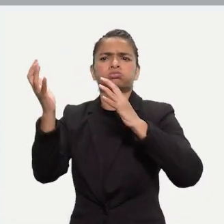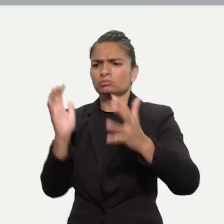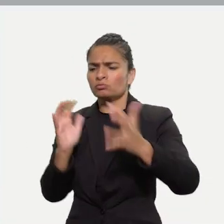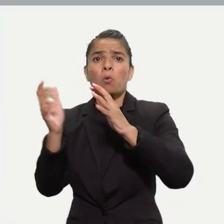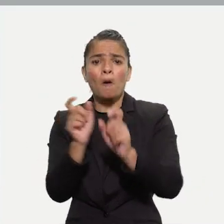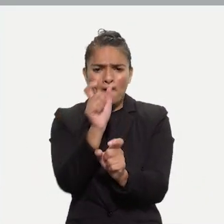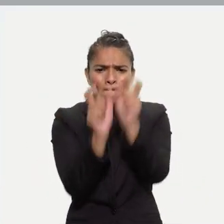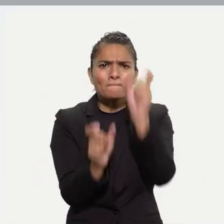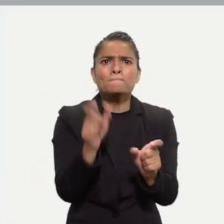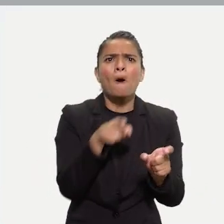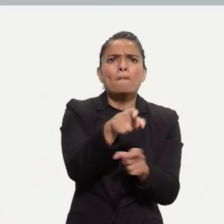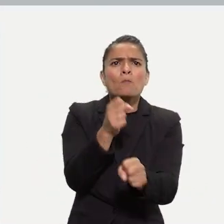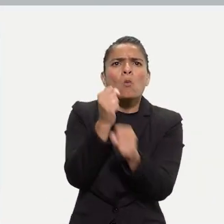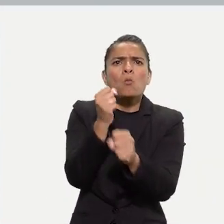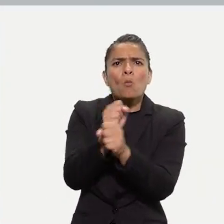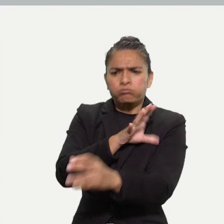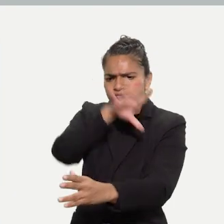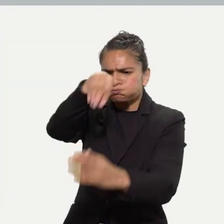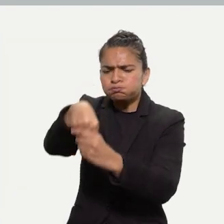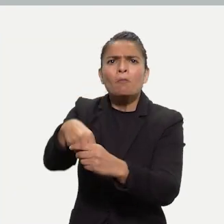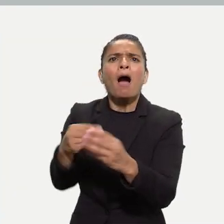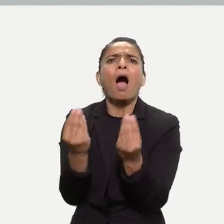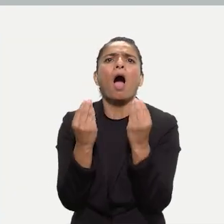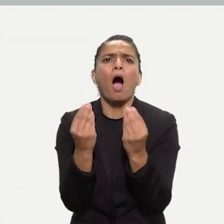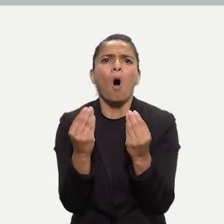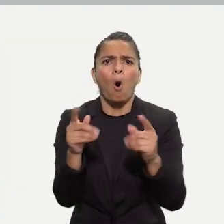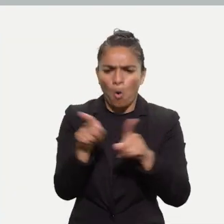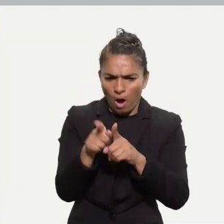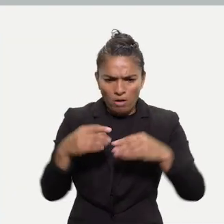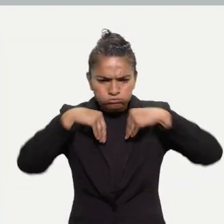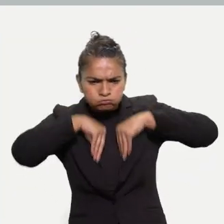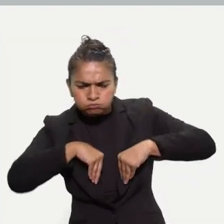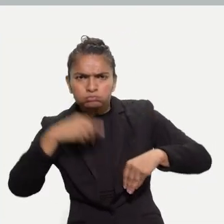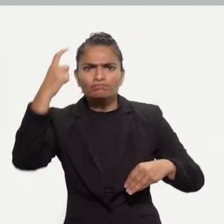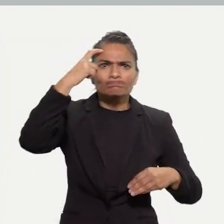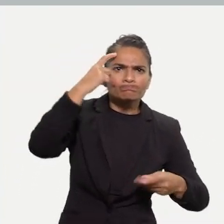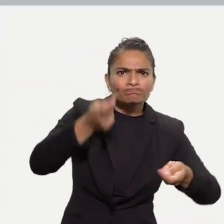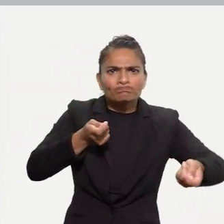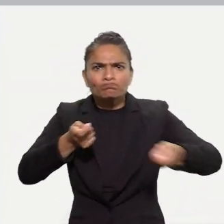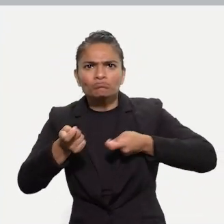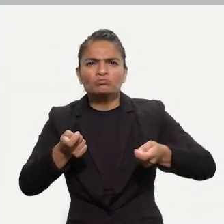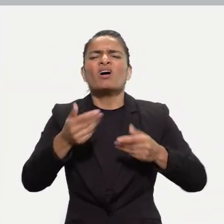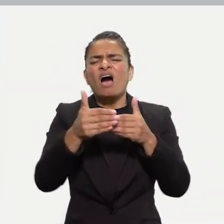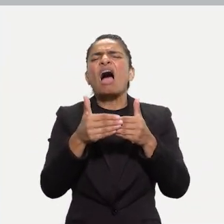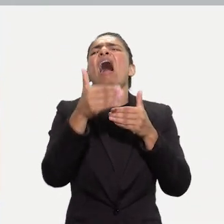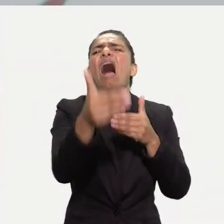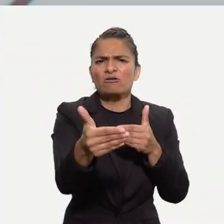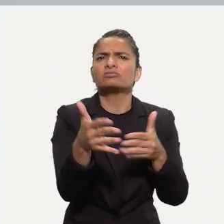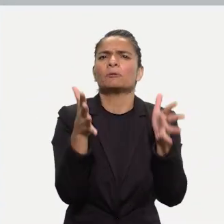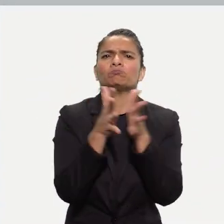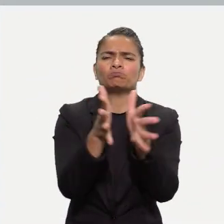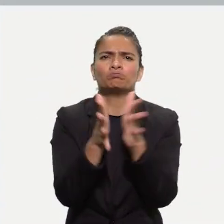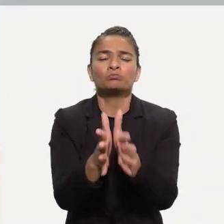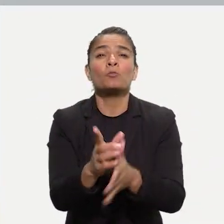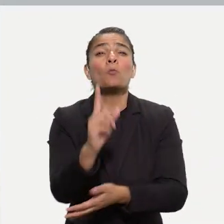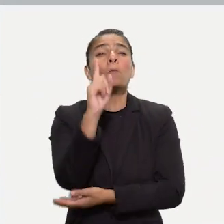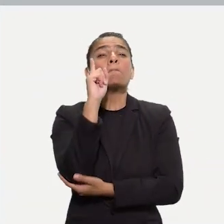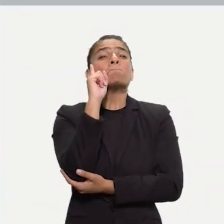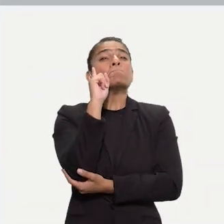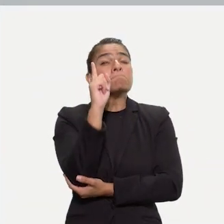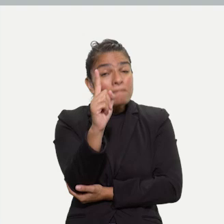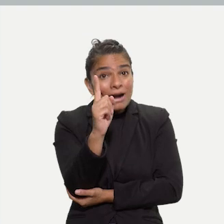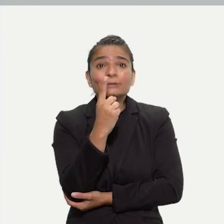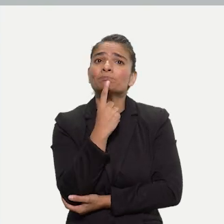example, you will hear a lot from the UNDRR and many people who work on disaster risk reduction that we don't talk about natural